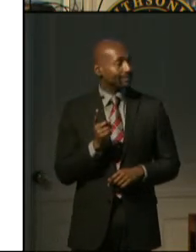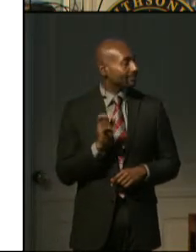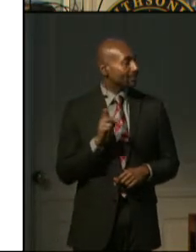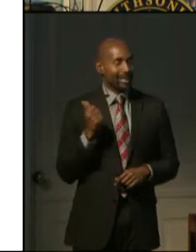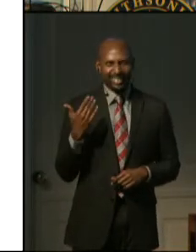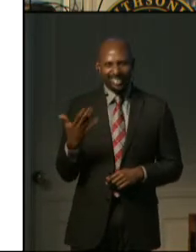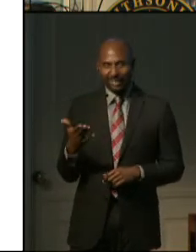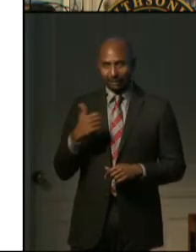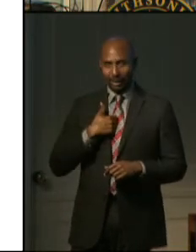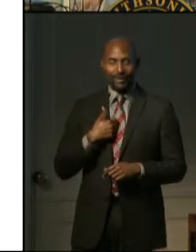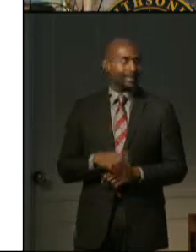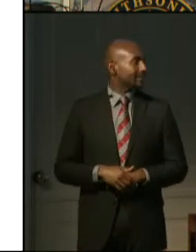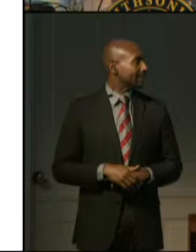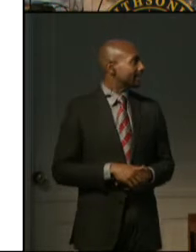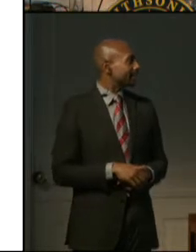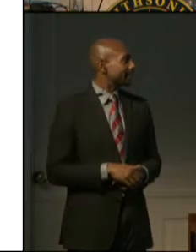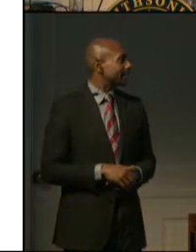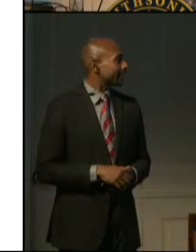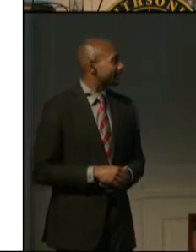There we go, sorry.